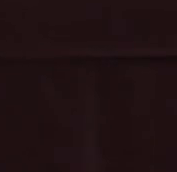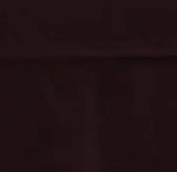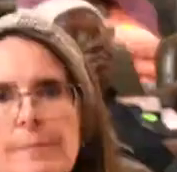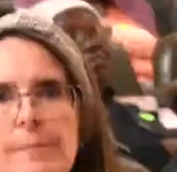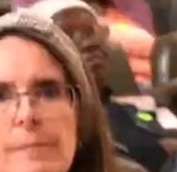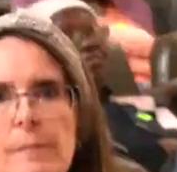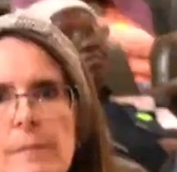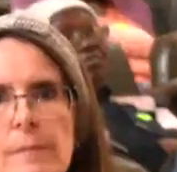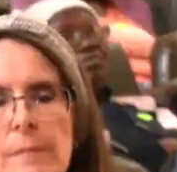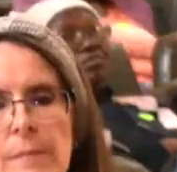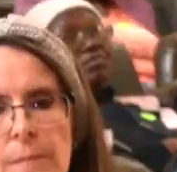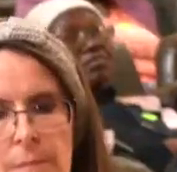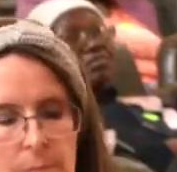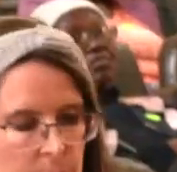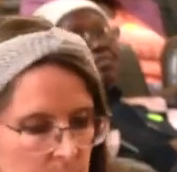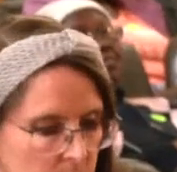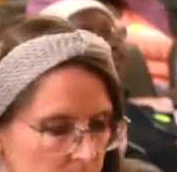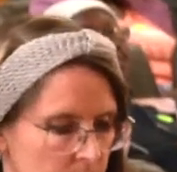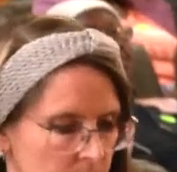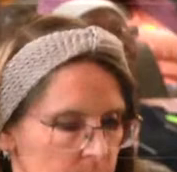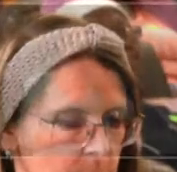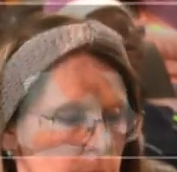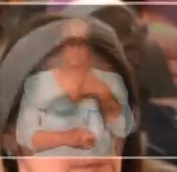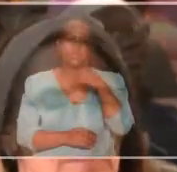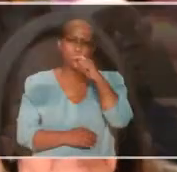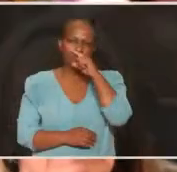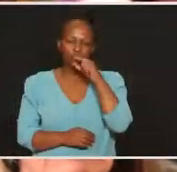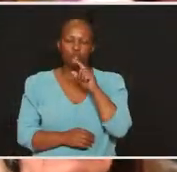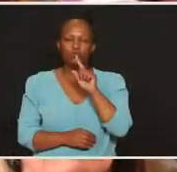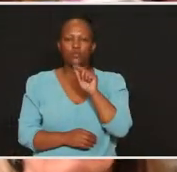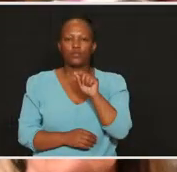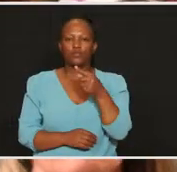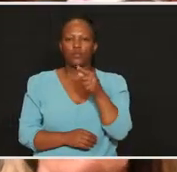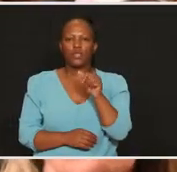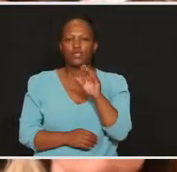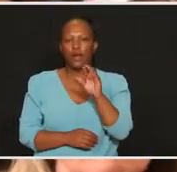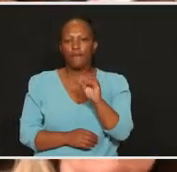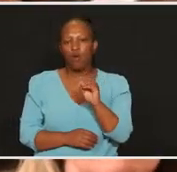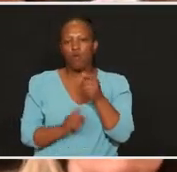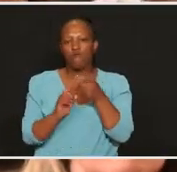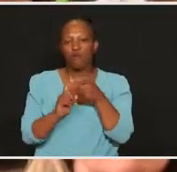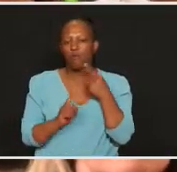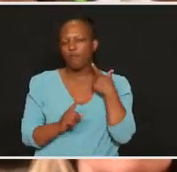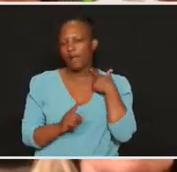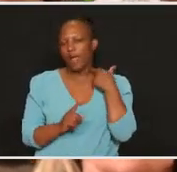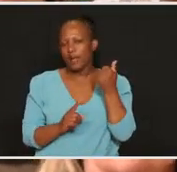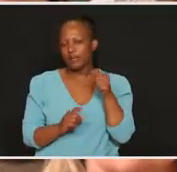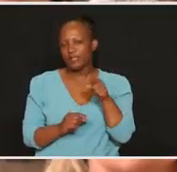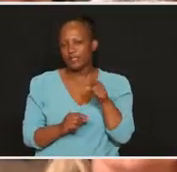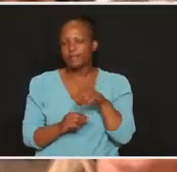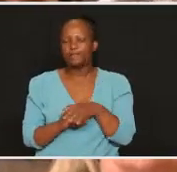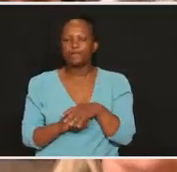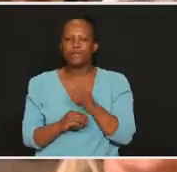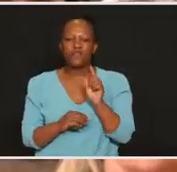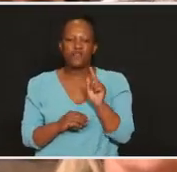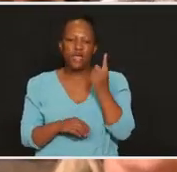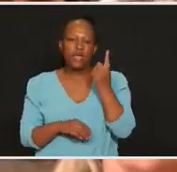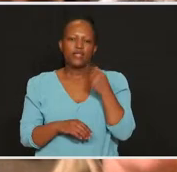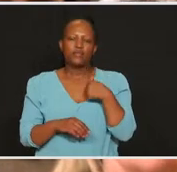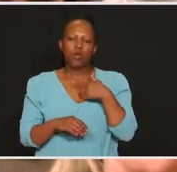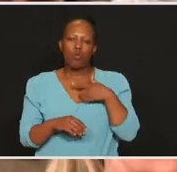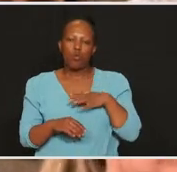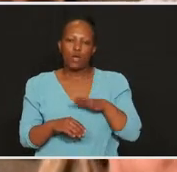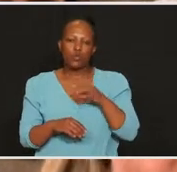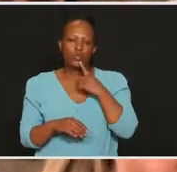good afternoon my name is taboomington I'm from Alexandra first I'd like to say I support